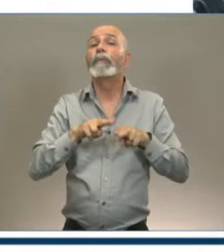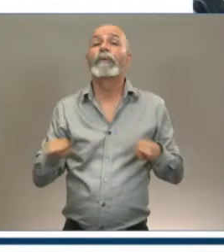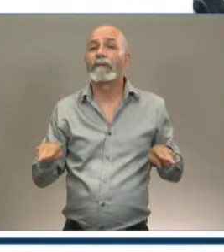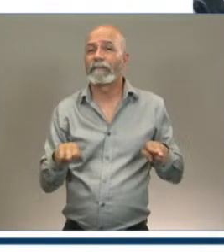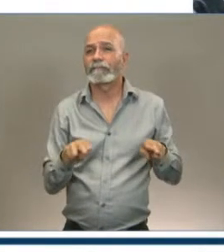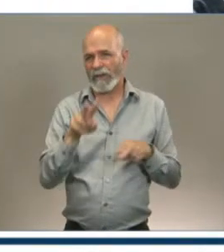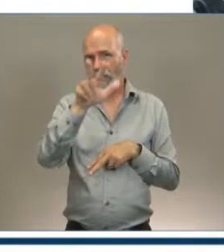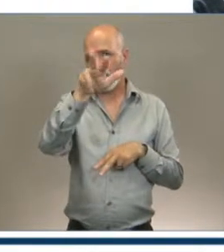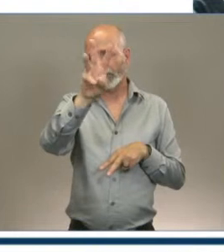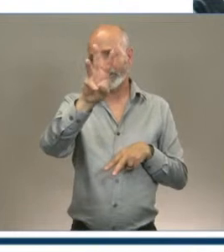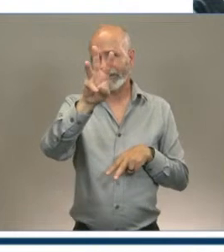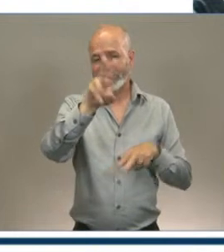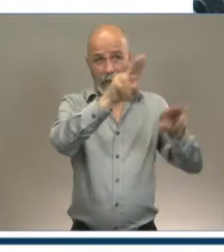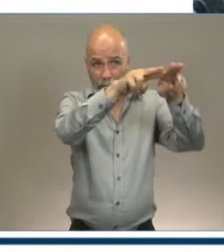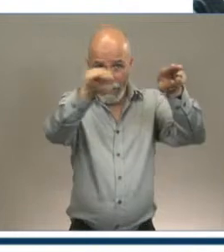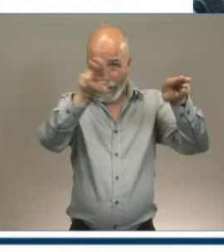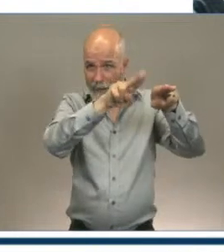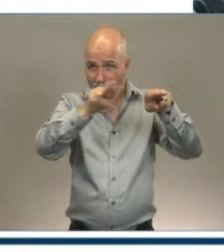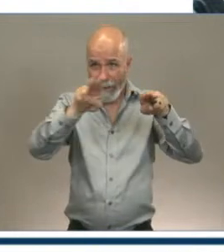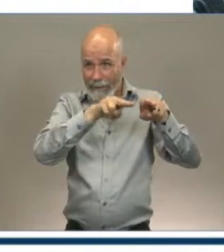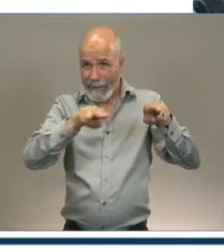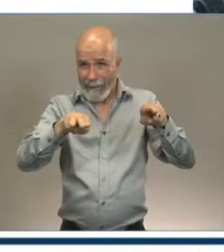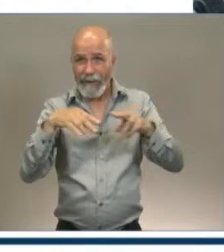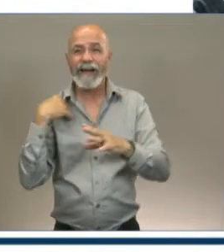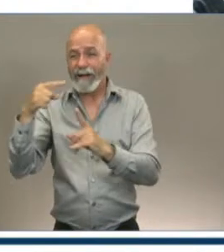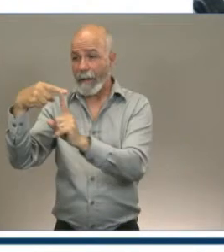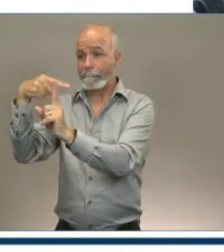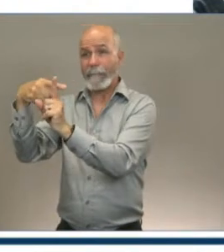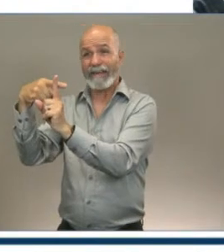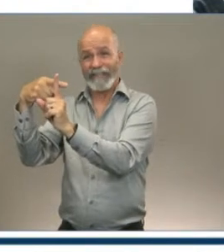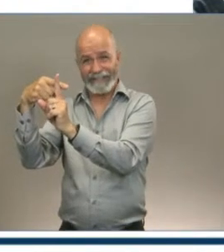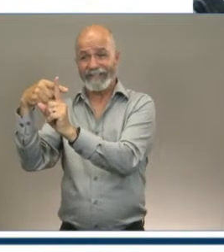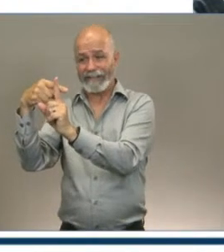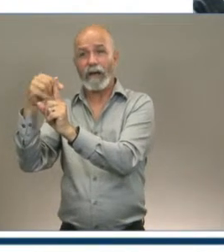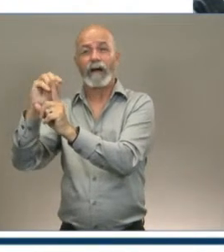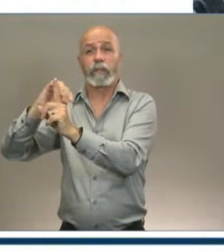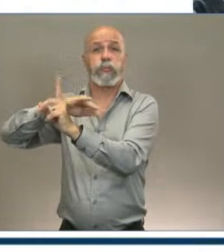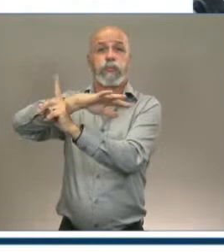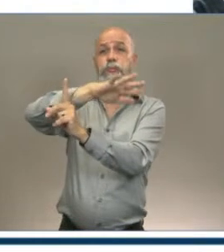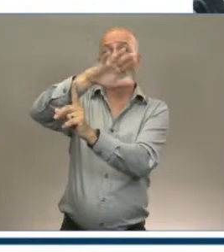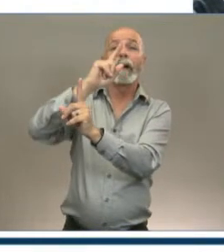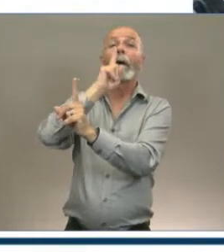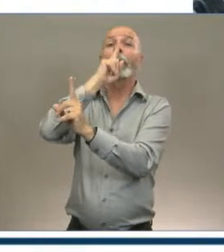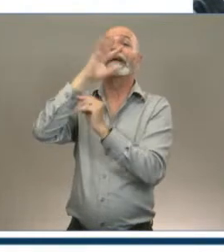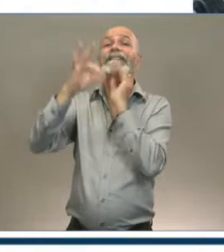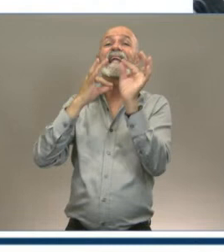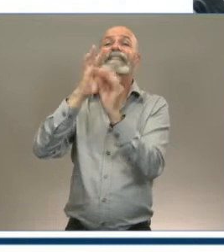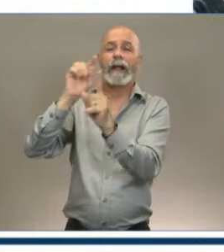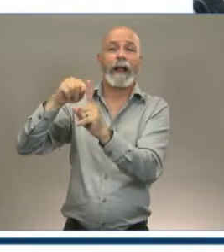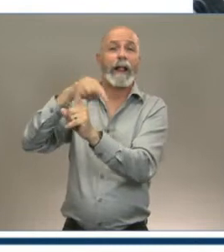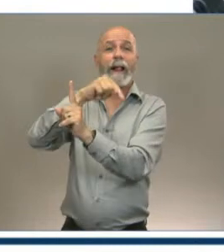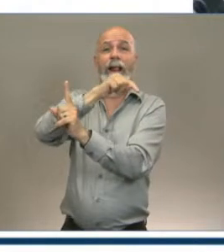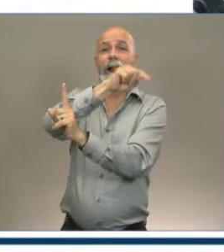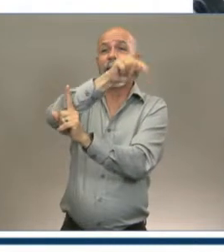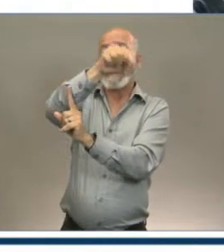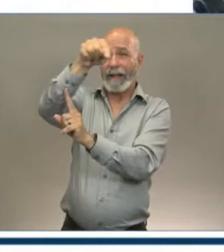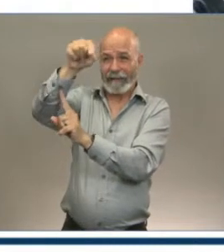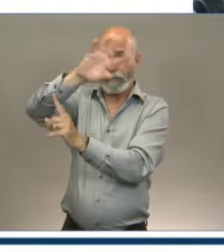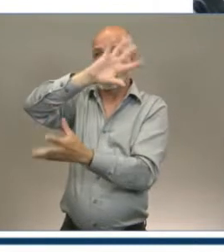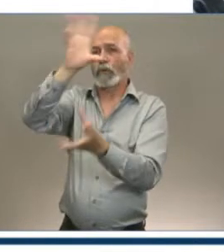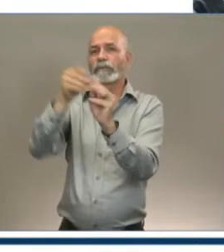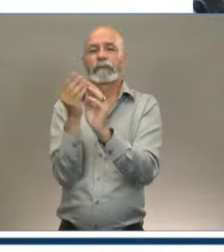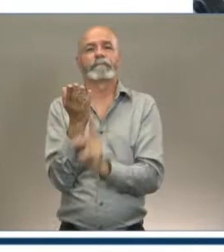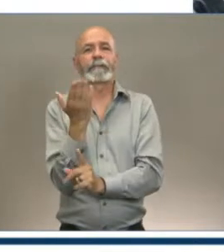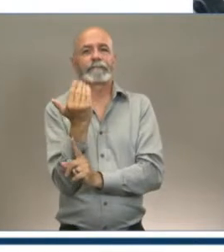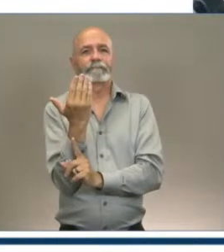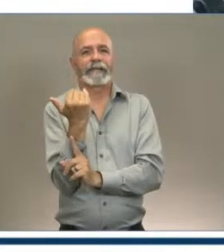so we tested all of the other patients on the unit, and from that entire unit, we've identified a total of 15 positive